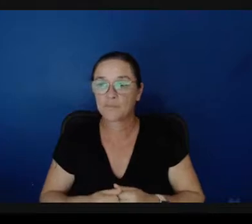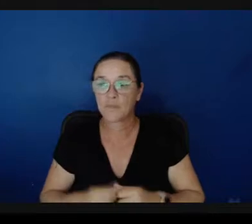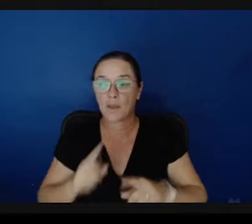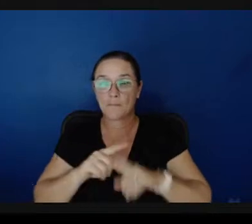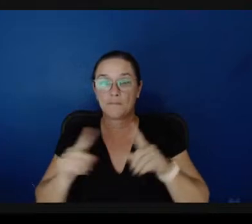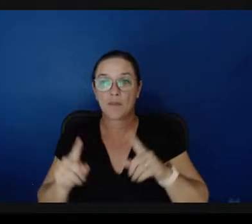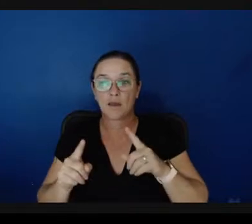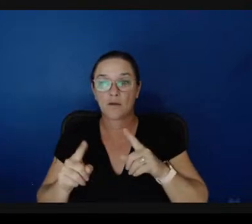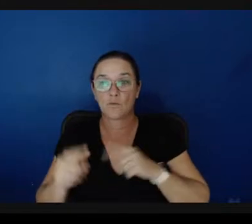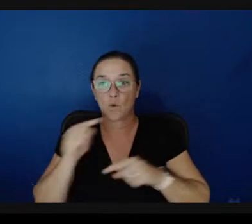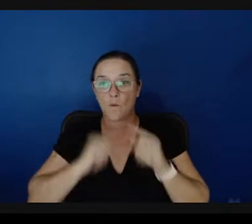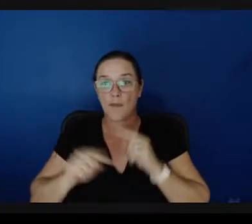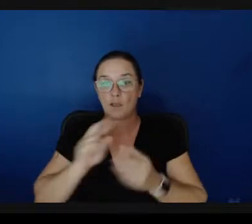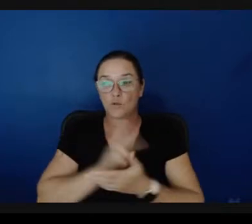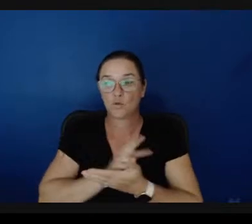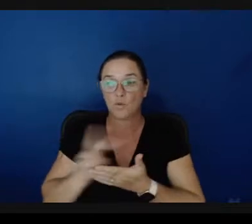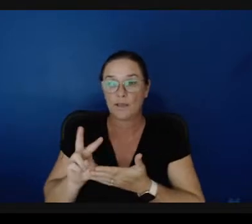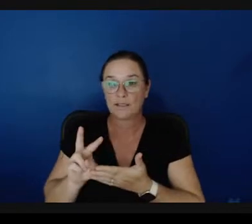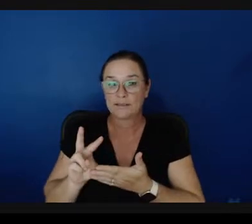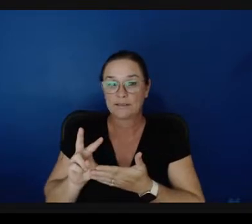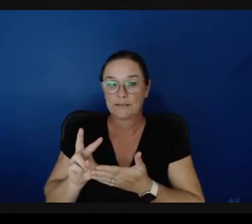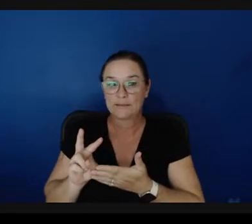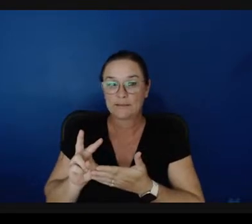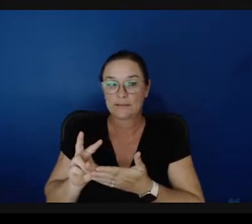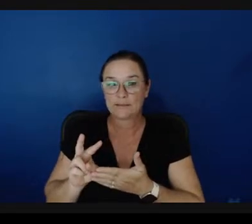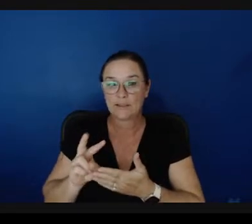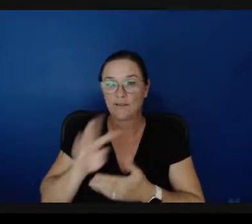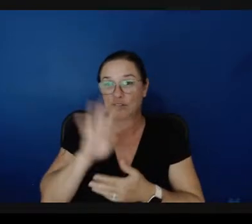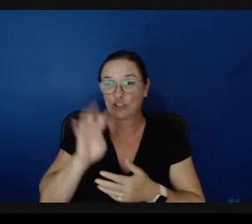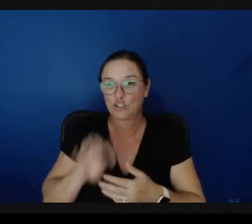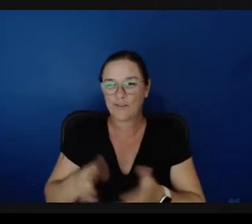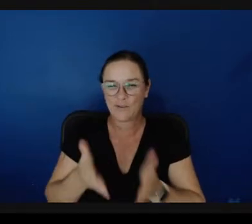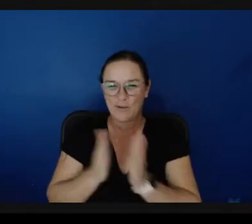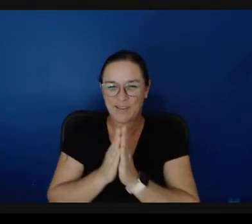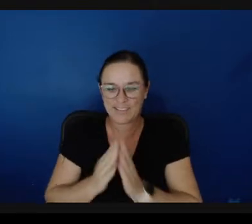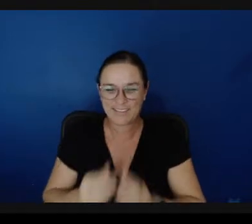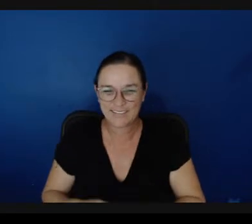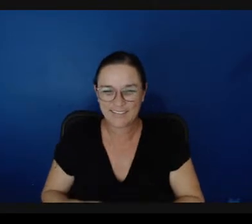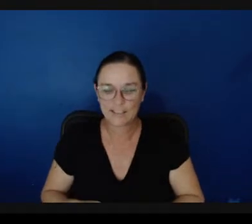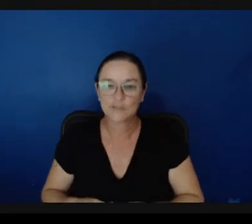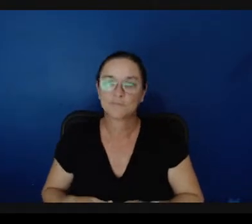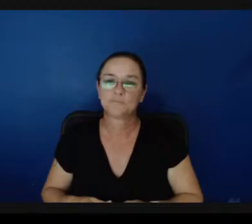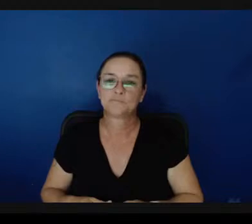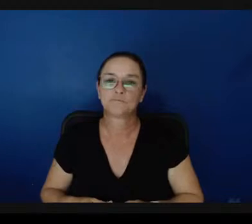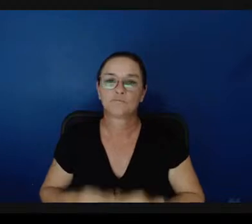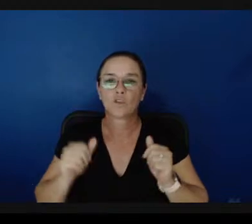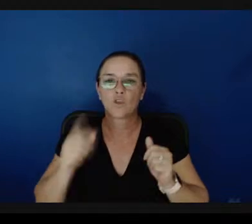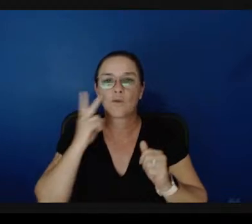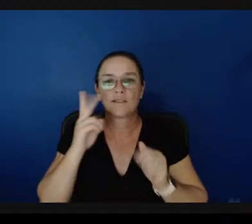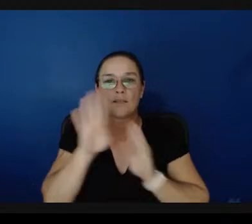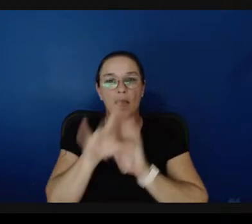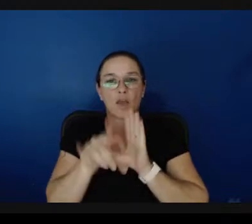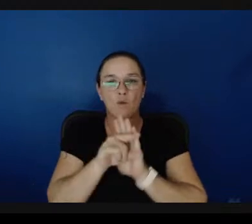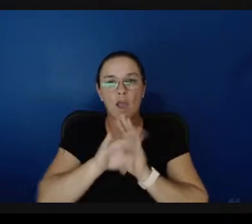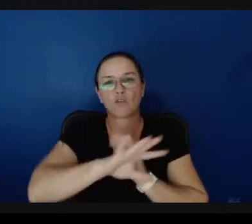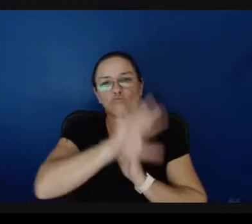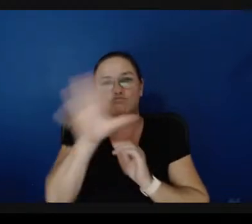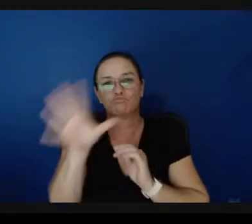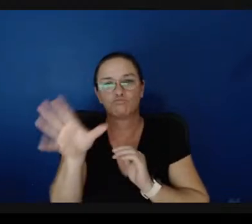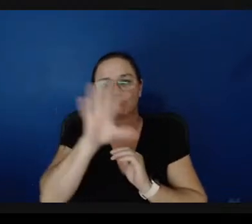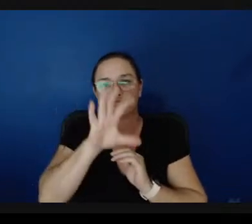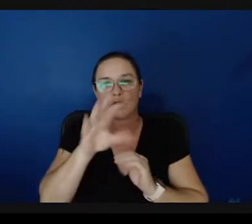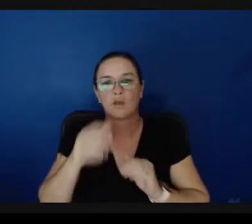weeks, we'll get a survey request. But if we go past that, you see our background events across the island. So I'm going to zoom back in